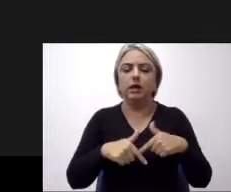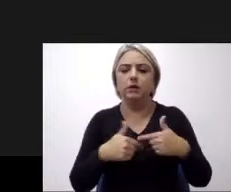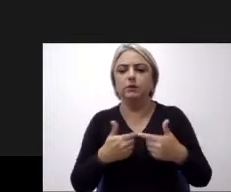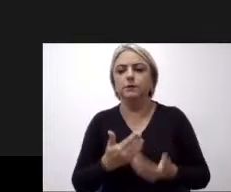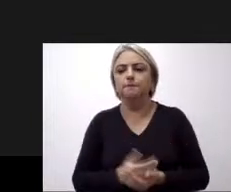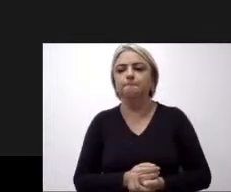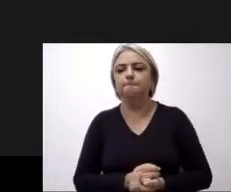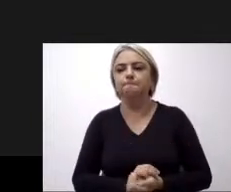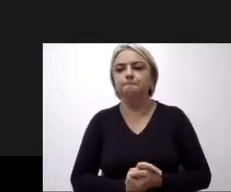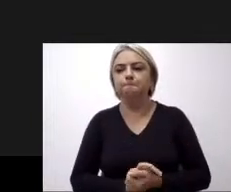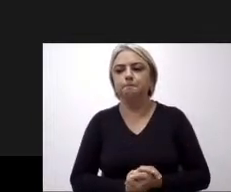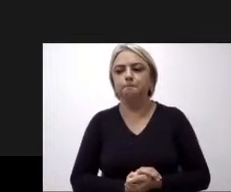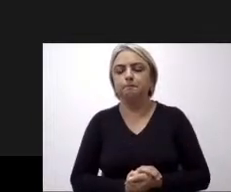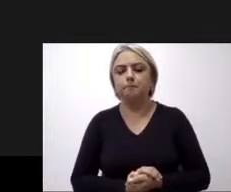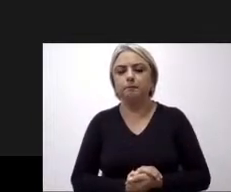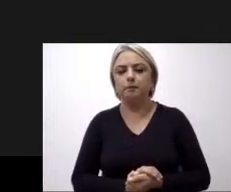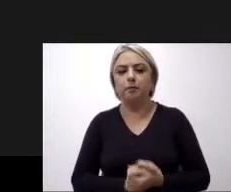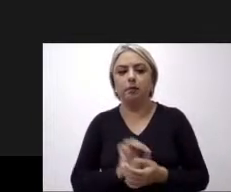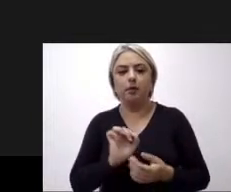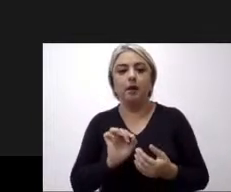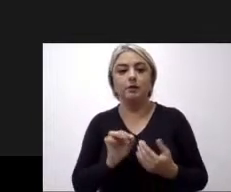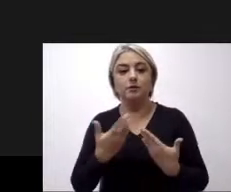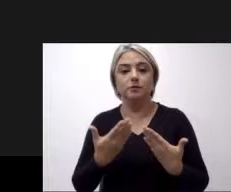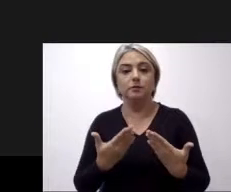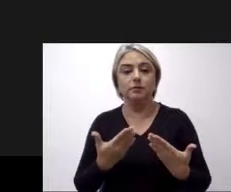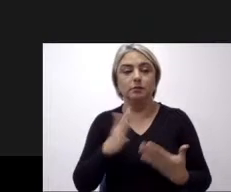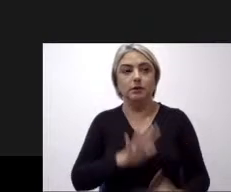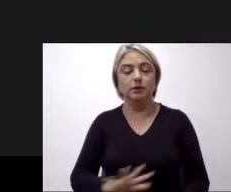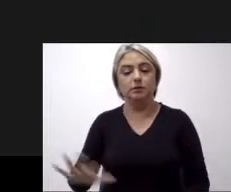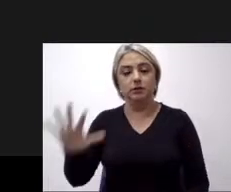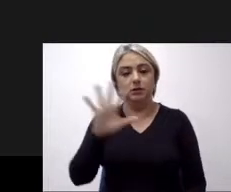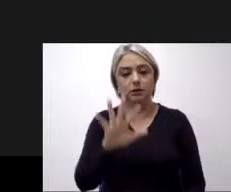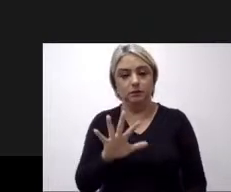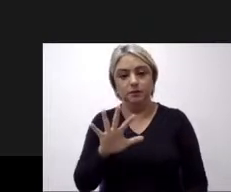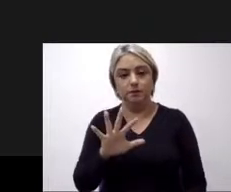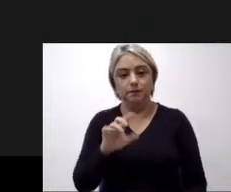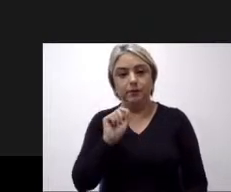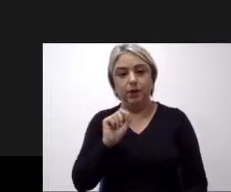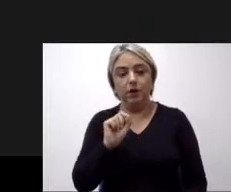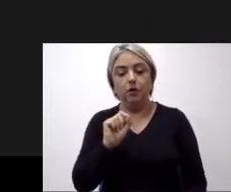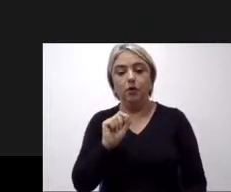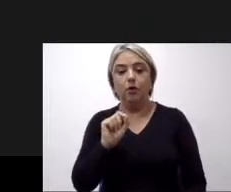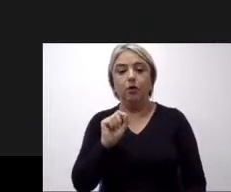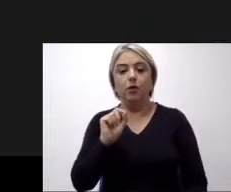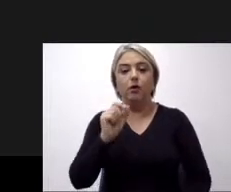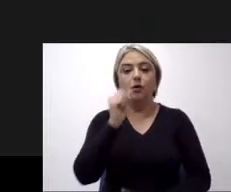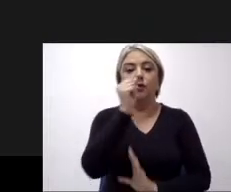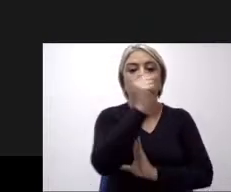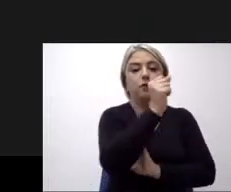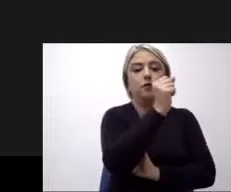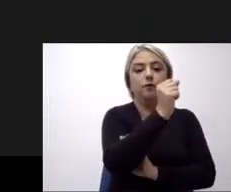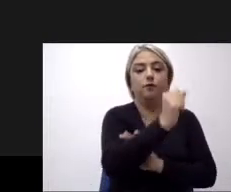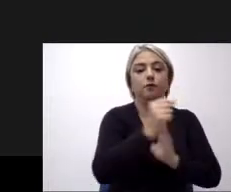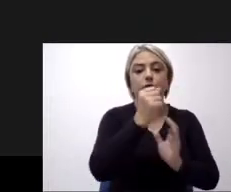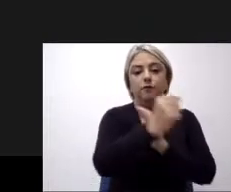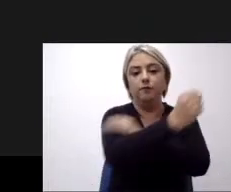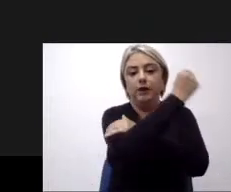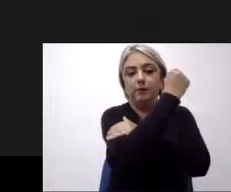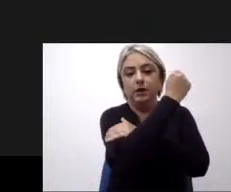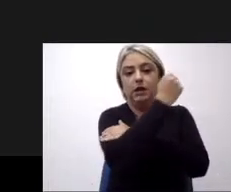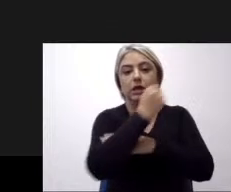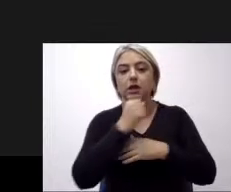Thus, even if state feminism and institutional feminism have become a policy sector with